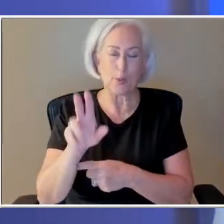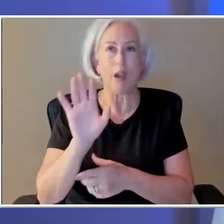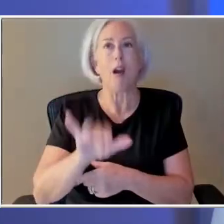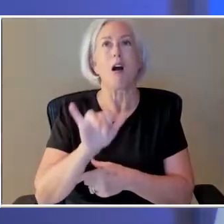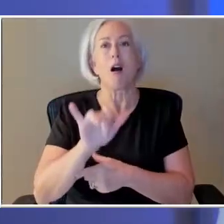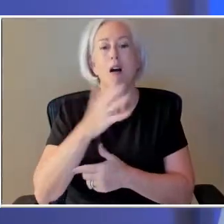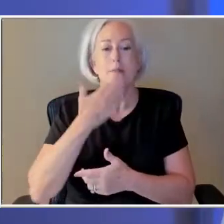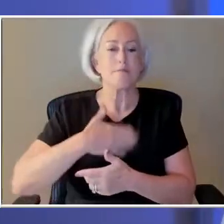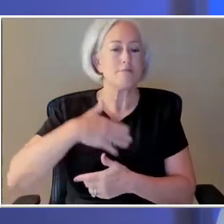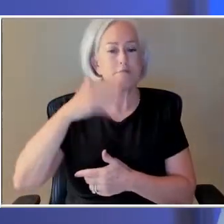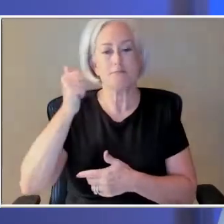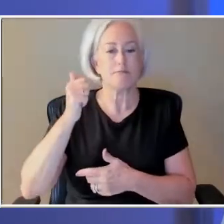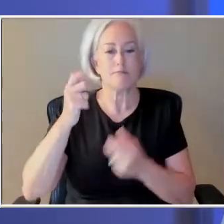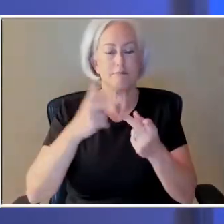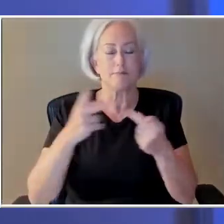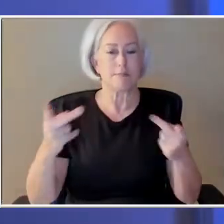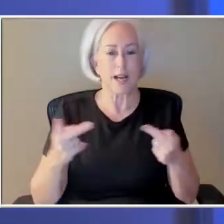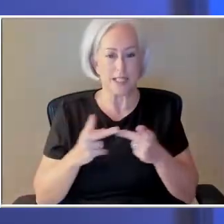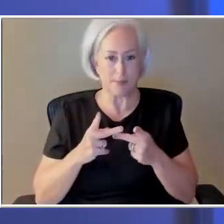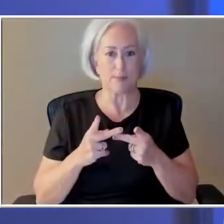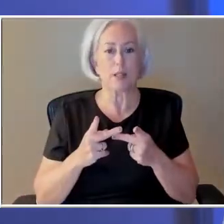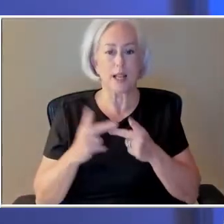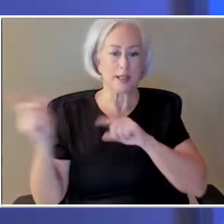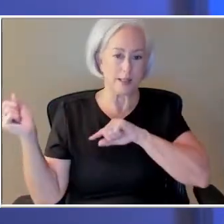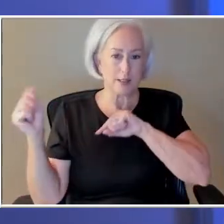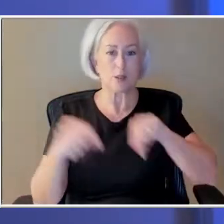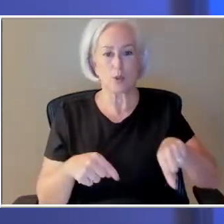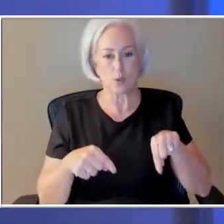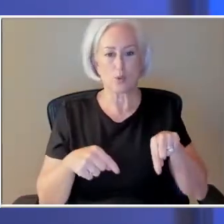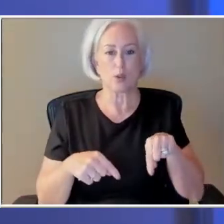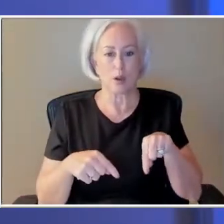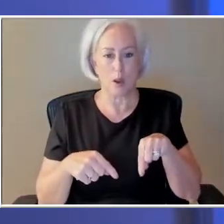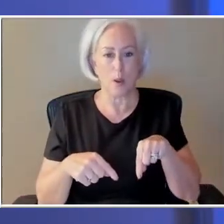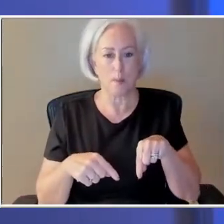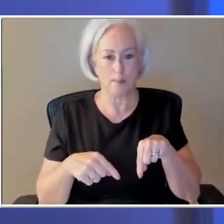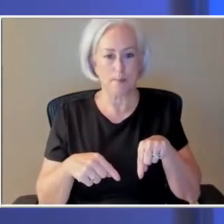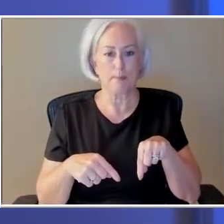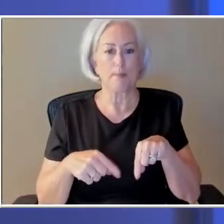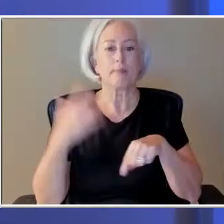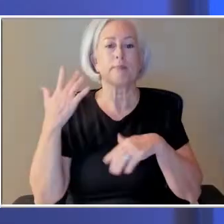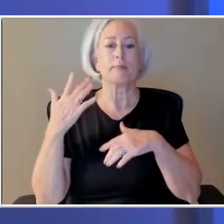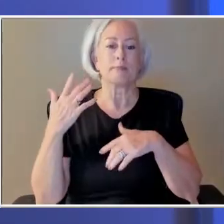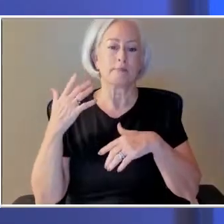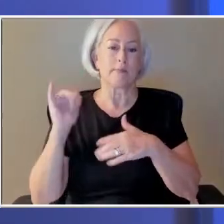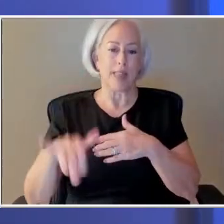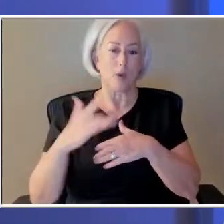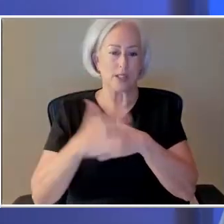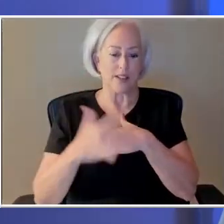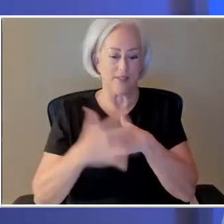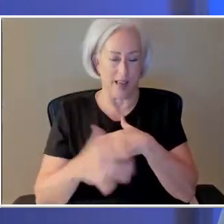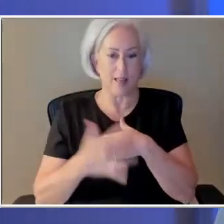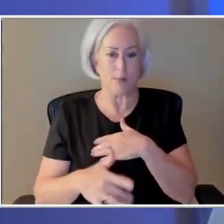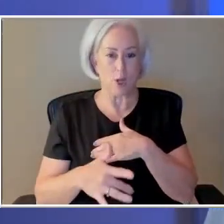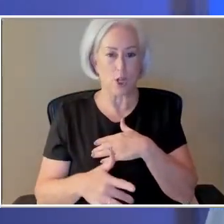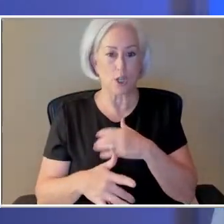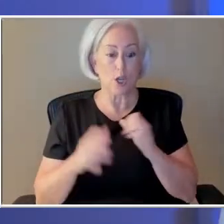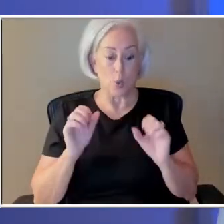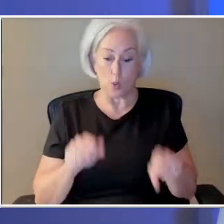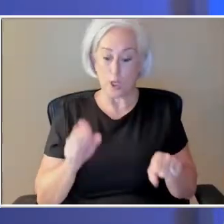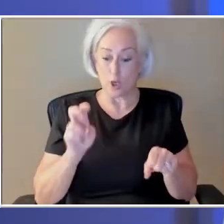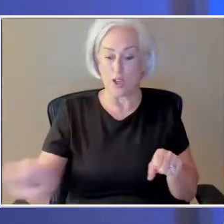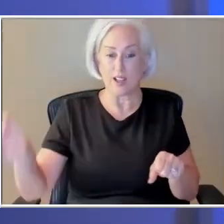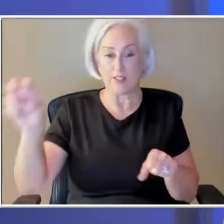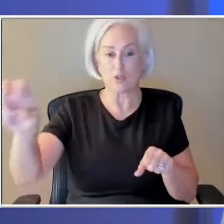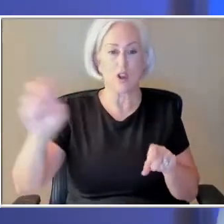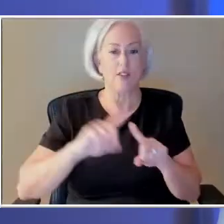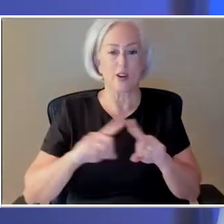other facility that was available, and we could have traveled, but we didn't find it